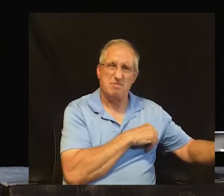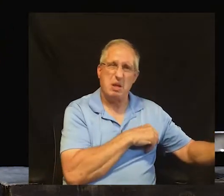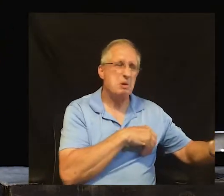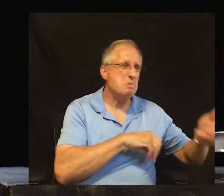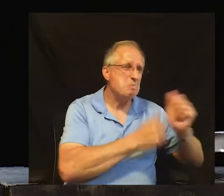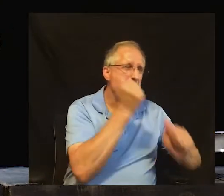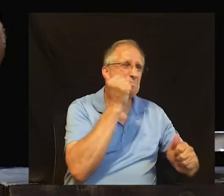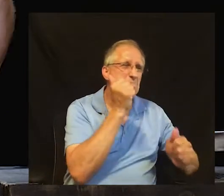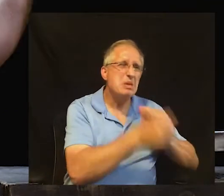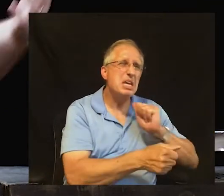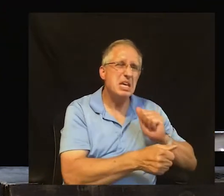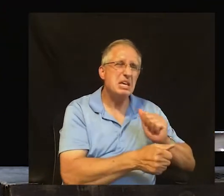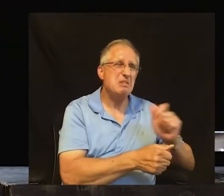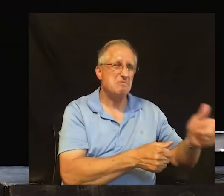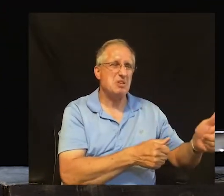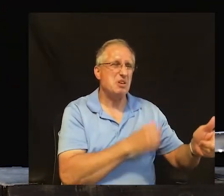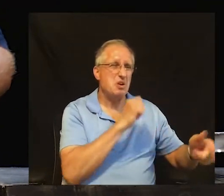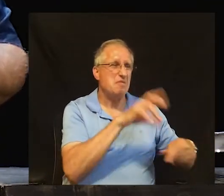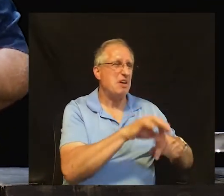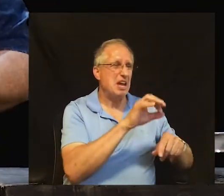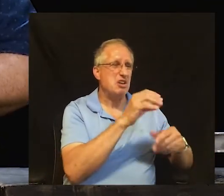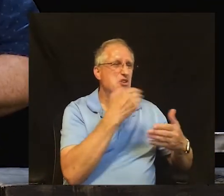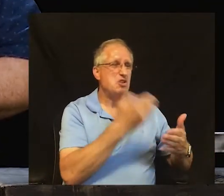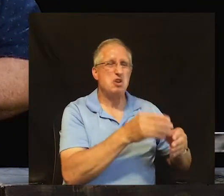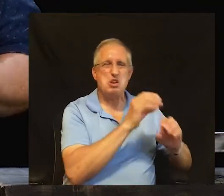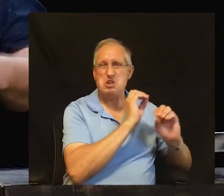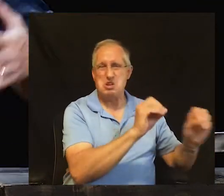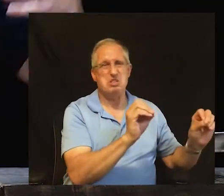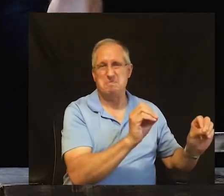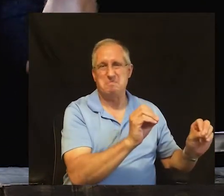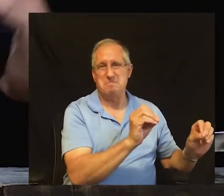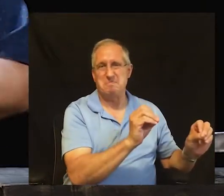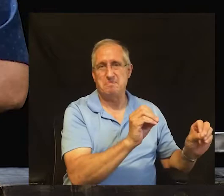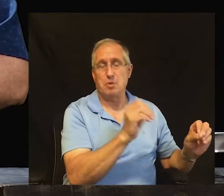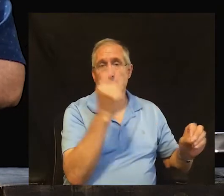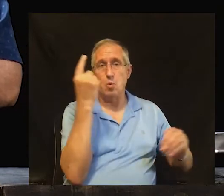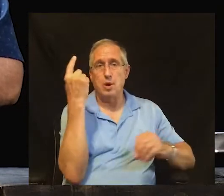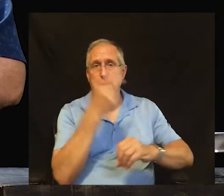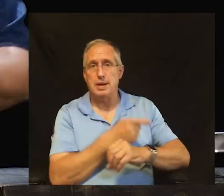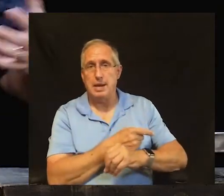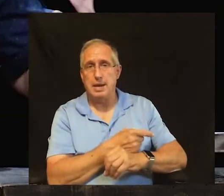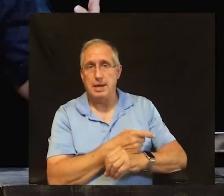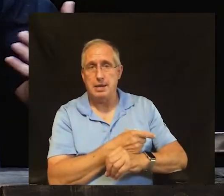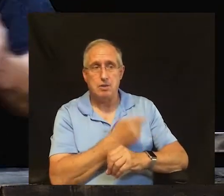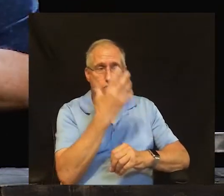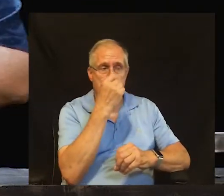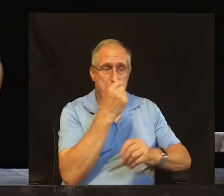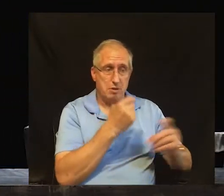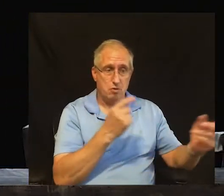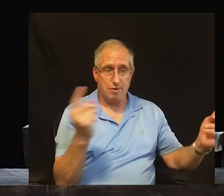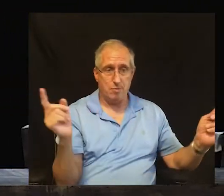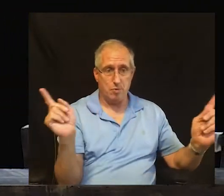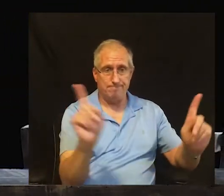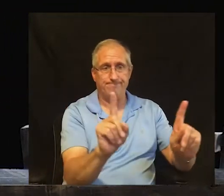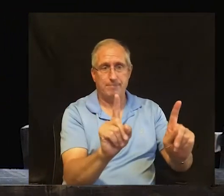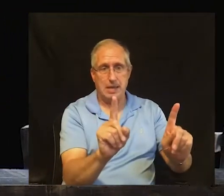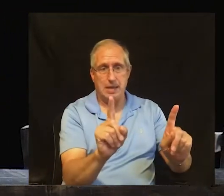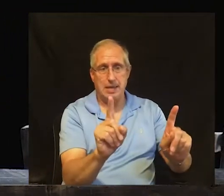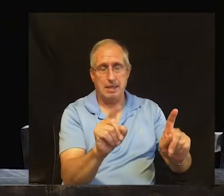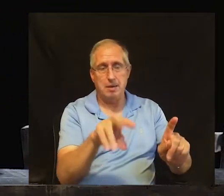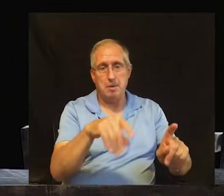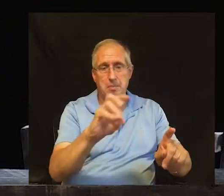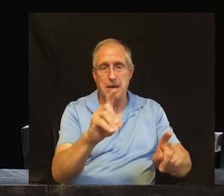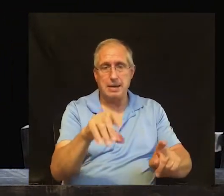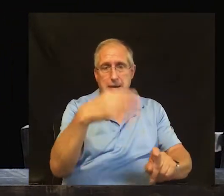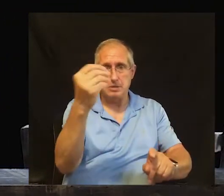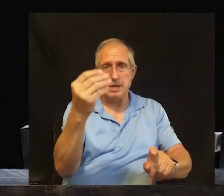grumpy, just the meanest, grumpiest neighbor. Couldn't find good in anything of his life, depended on it. One day, he and the grumpy neighbor were out by the